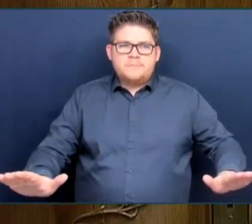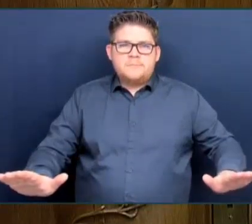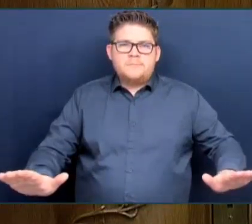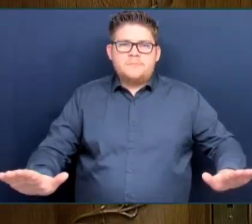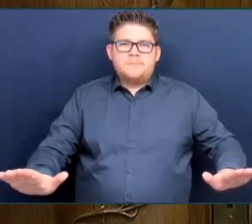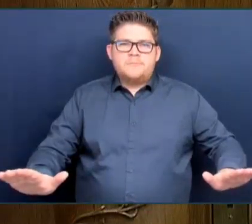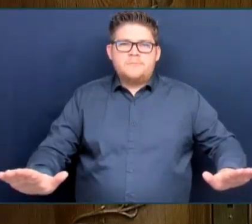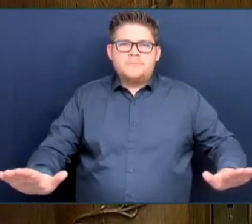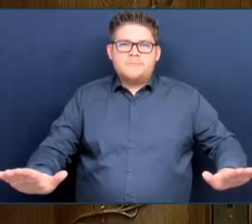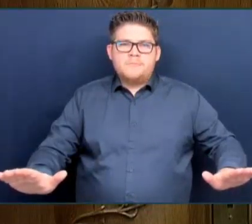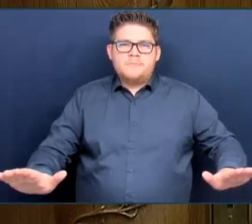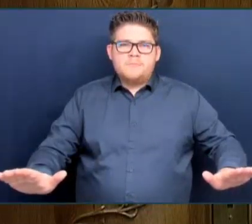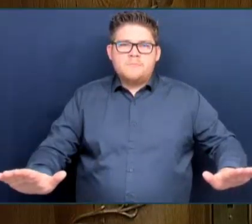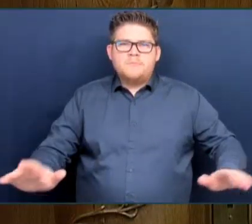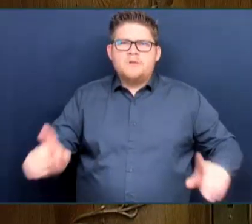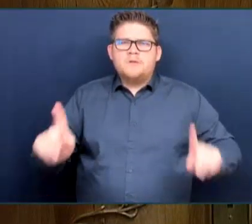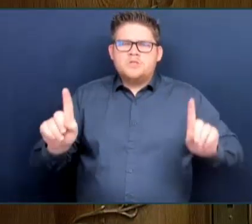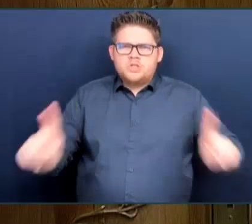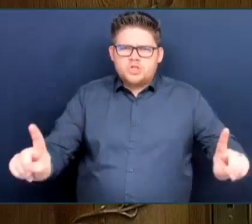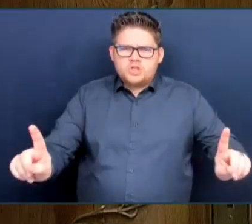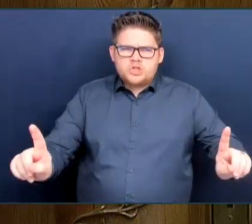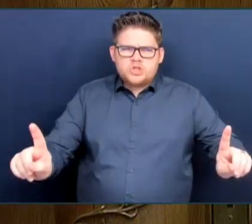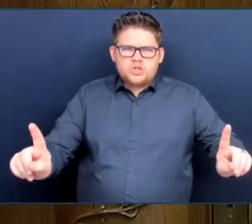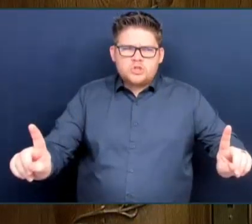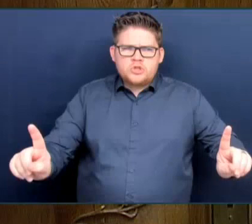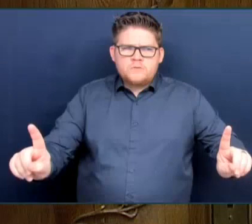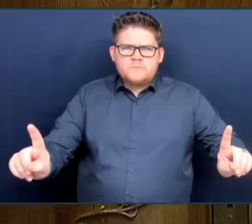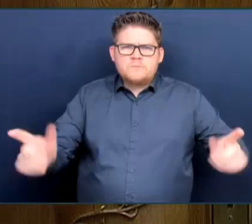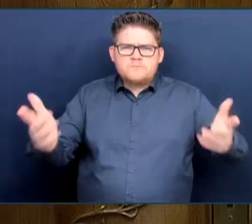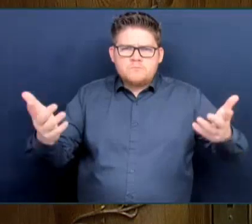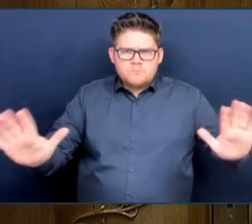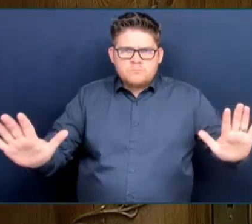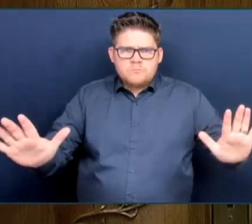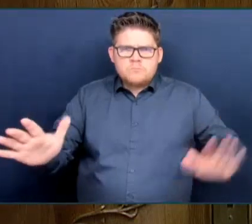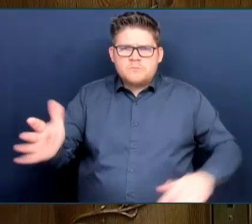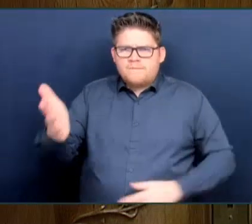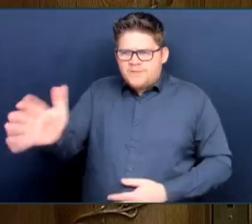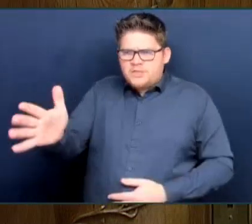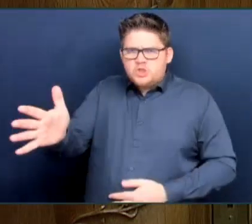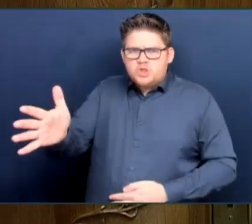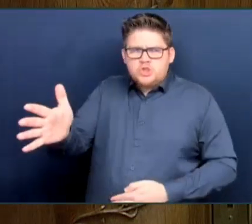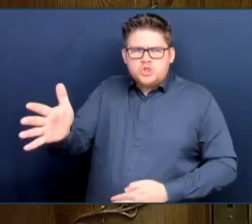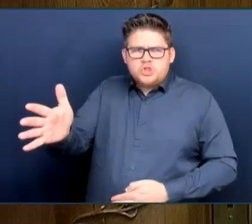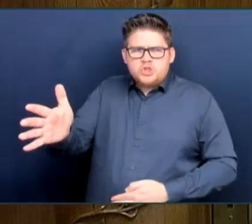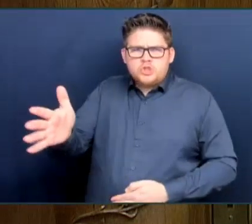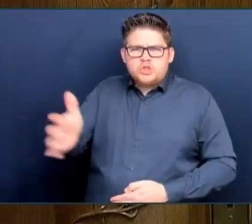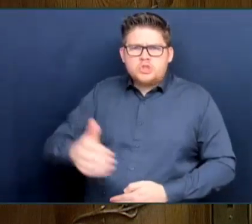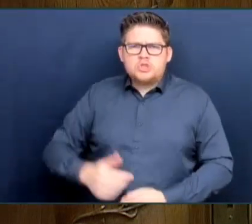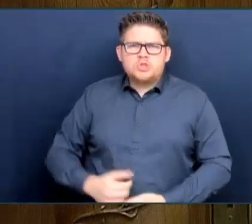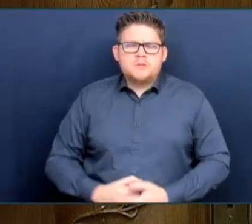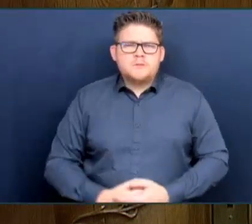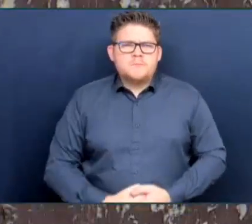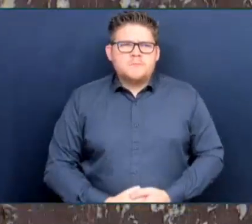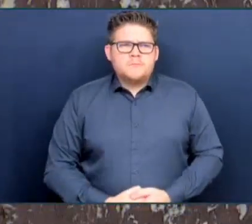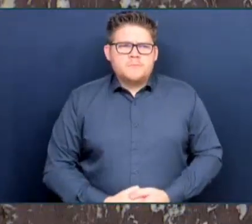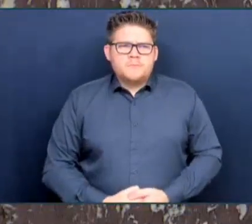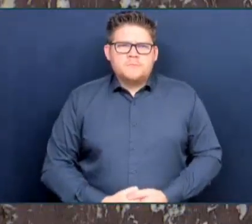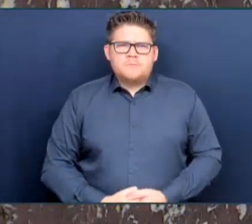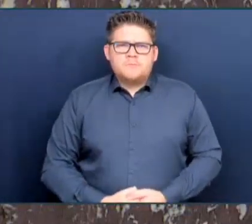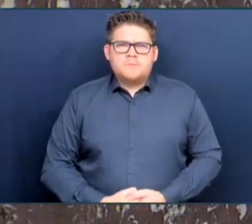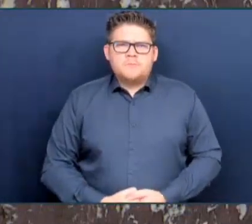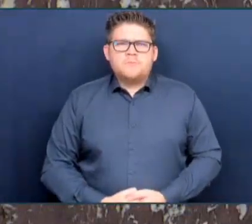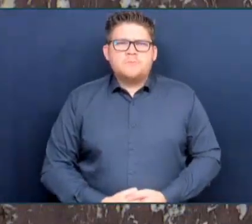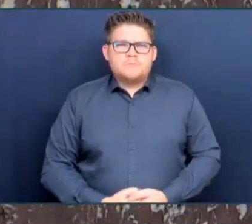Okay, members, that's enough. Please, member will continue. Thank you, Mr.